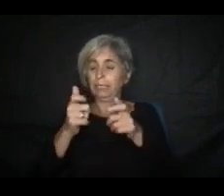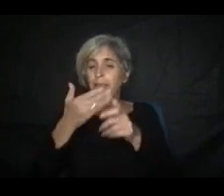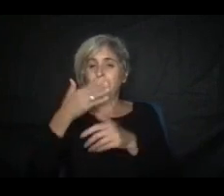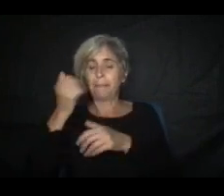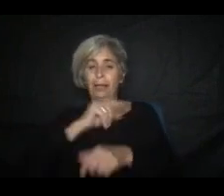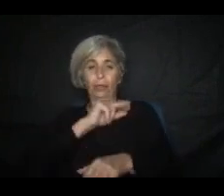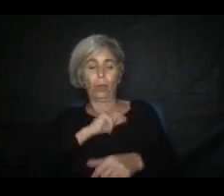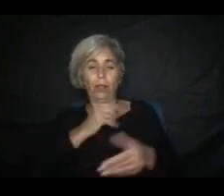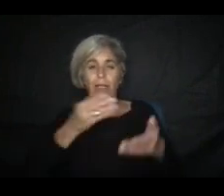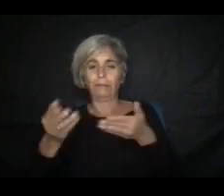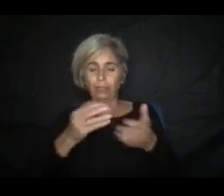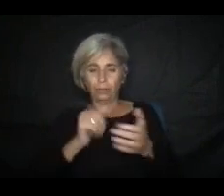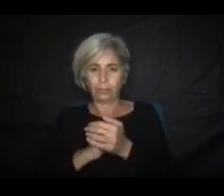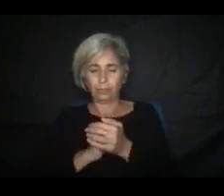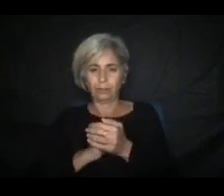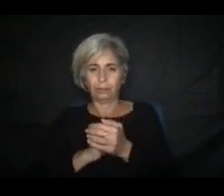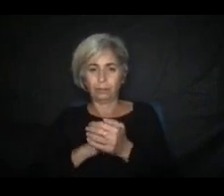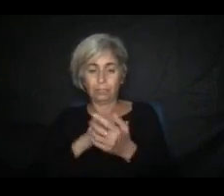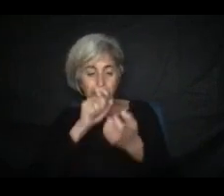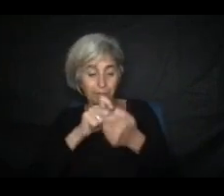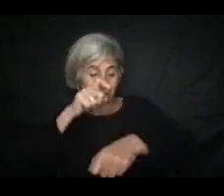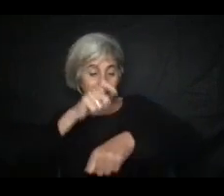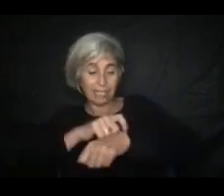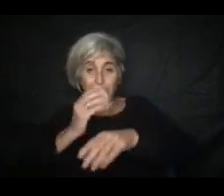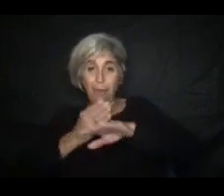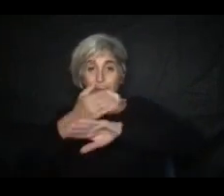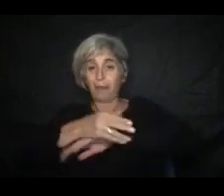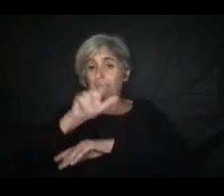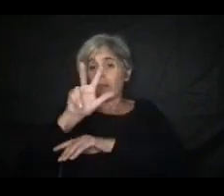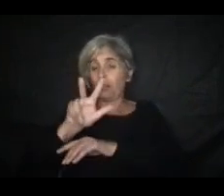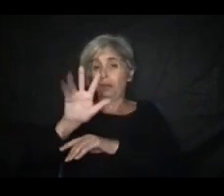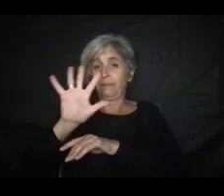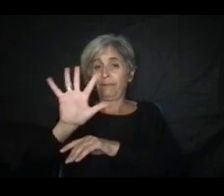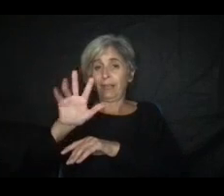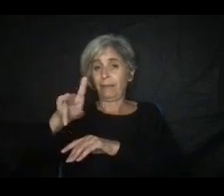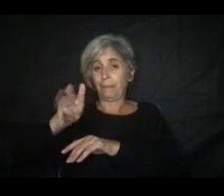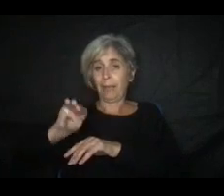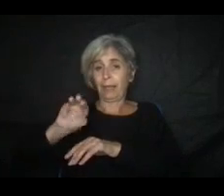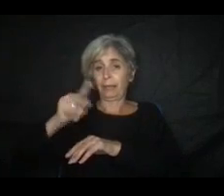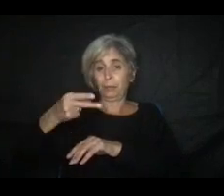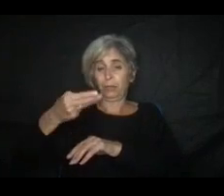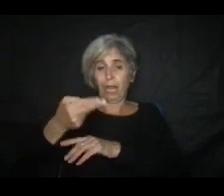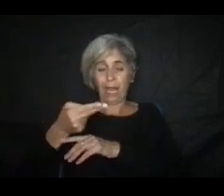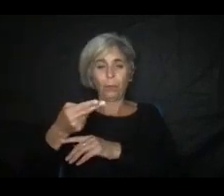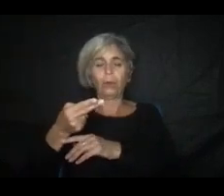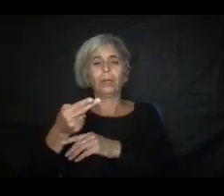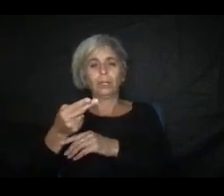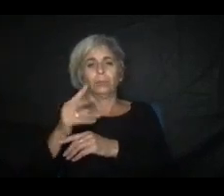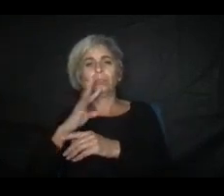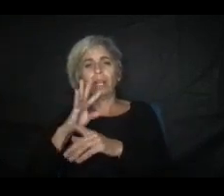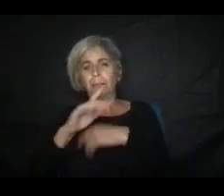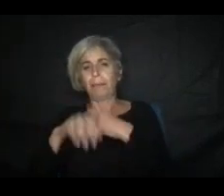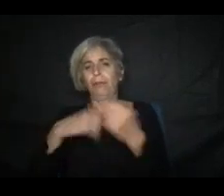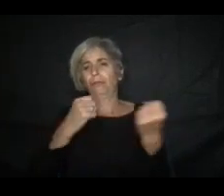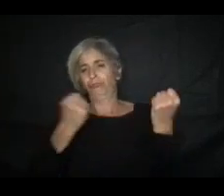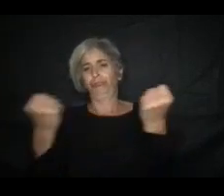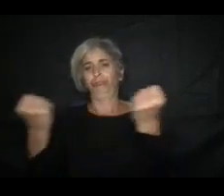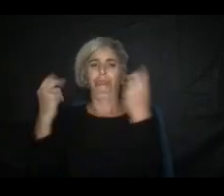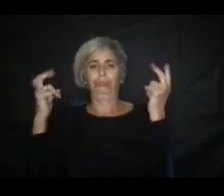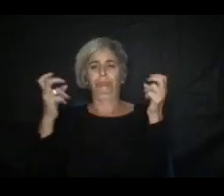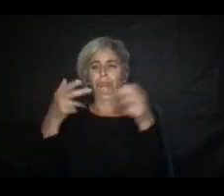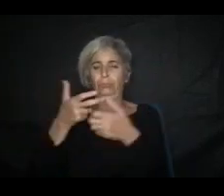service. At a certain point, once you get above 35 miles an hour, you're really talking auto-oriented, and it's